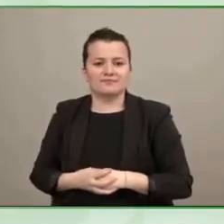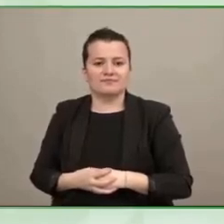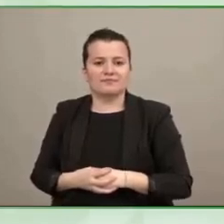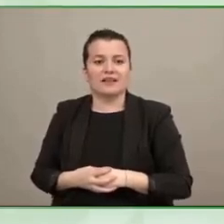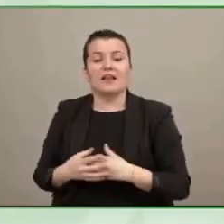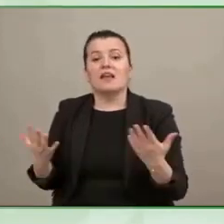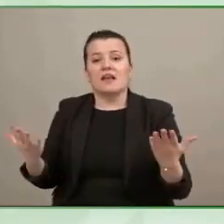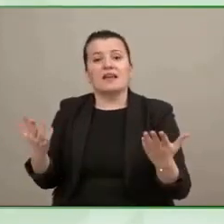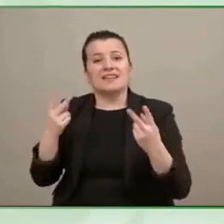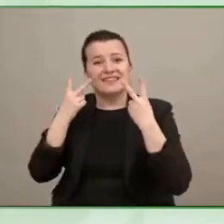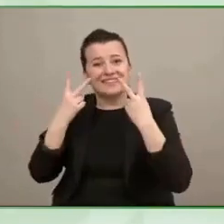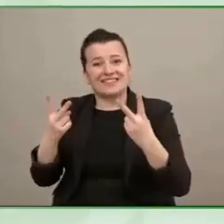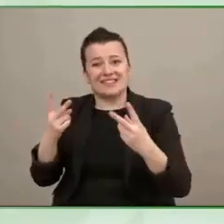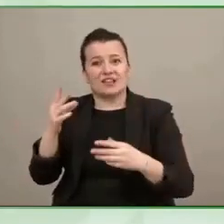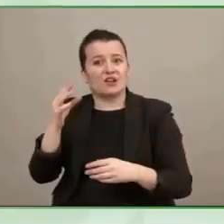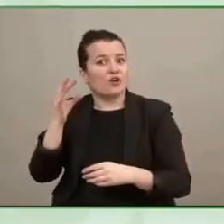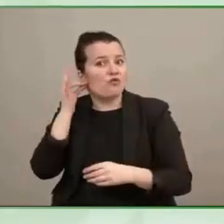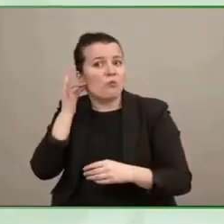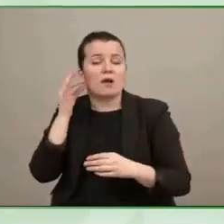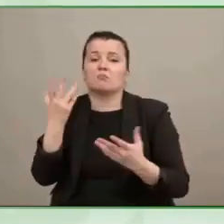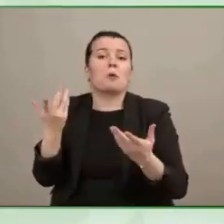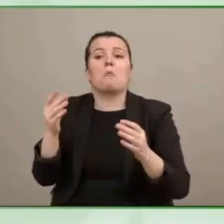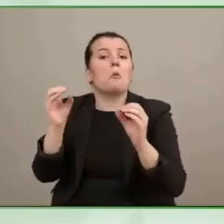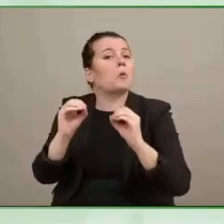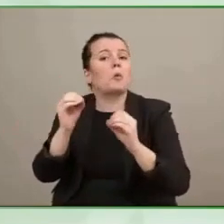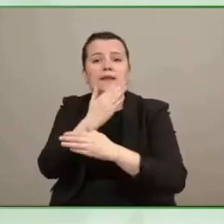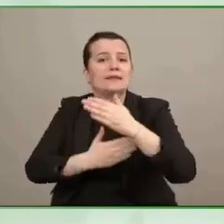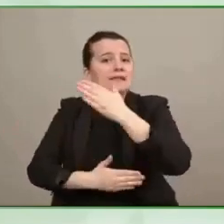normal non-disabled woman with